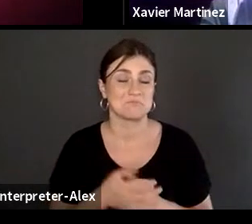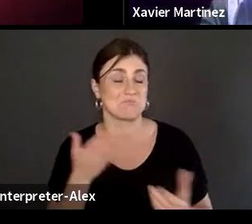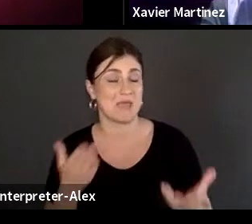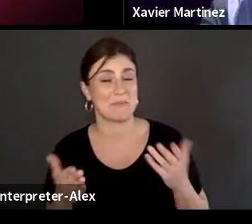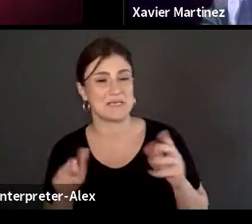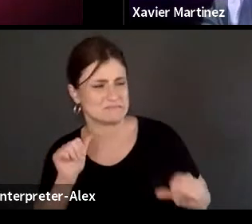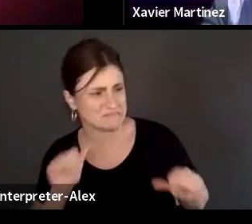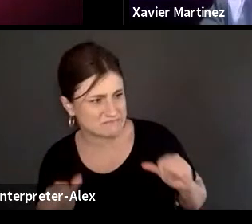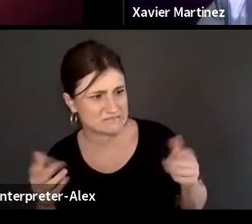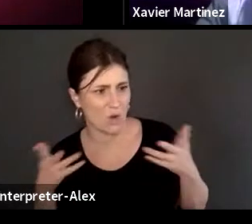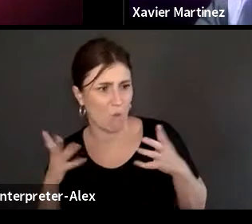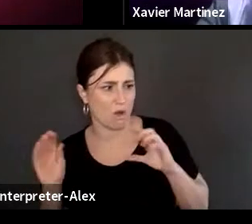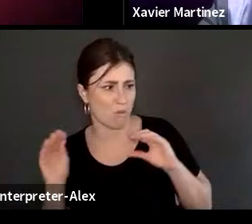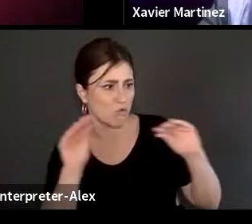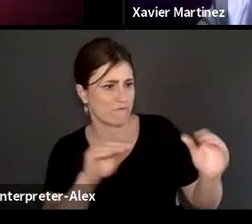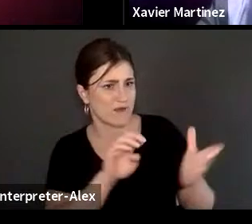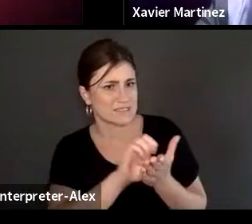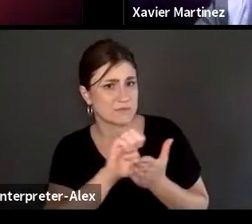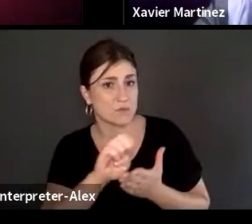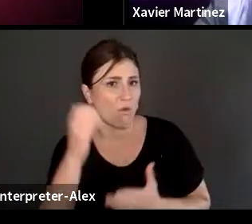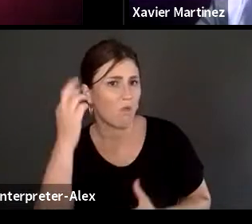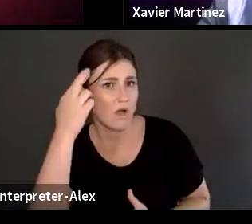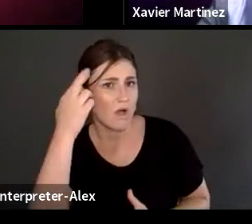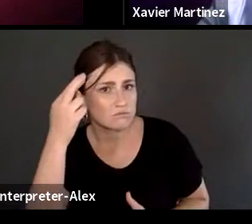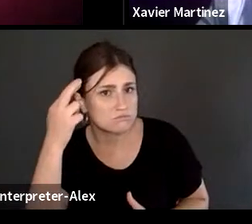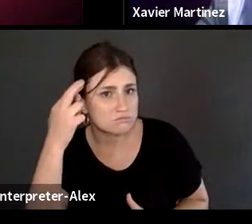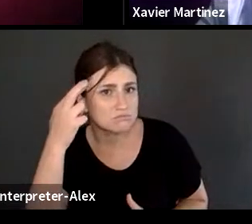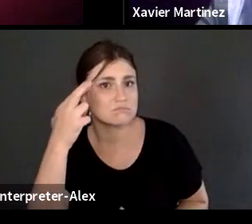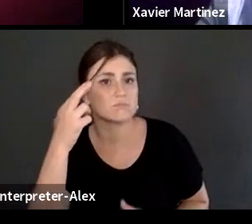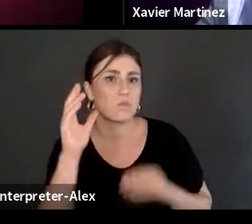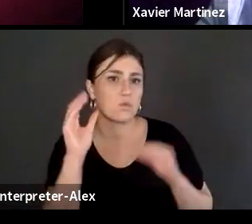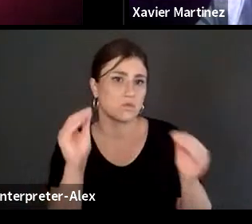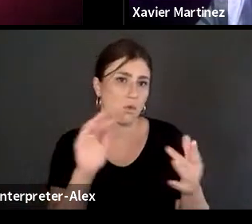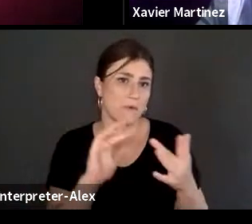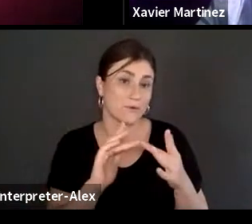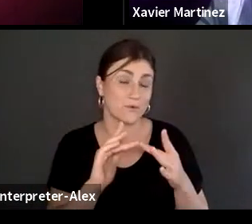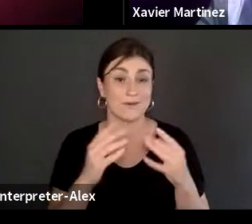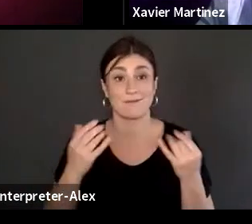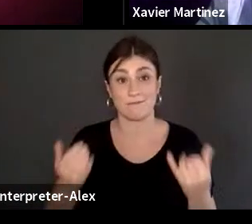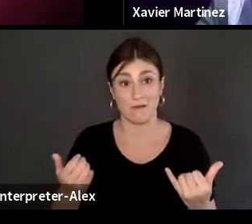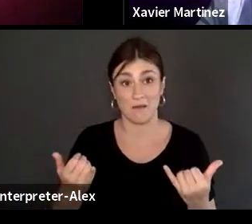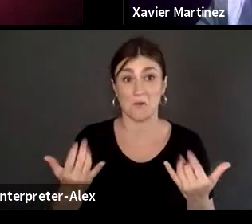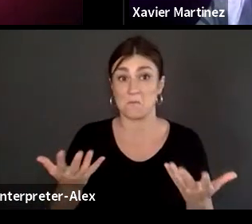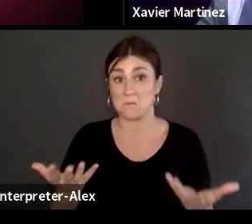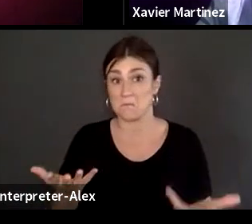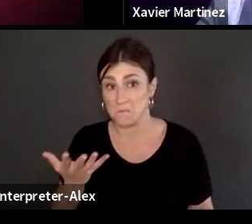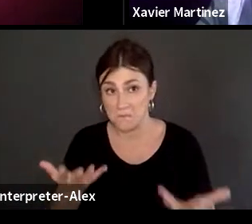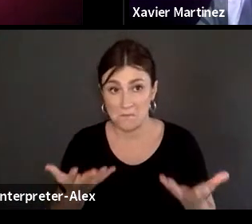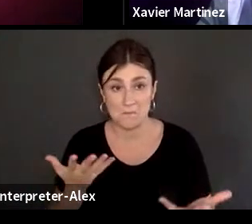services. And bringing in more ISPs, I think, will be